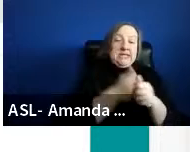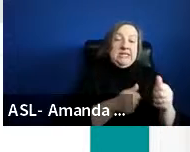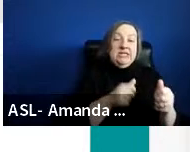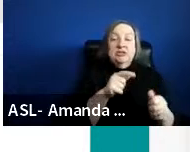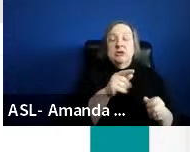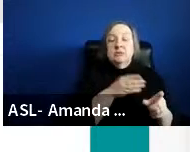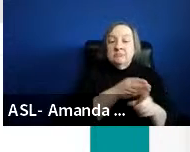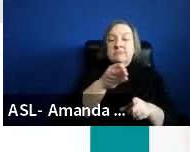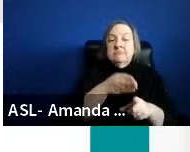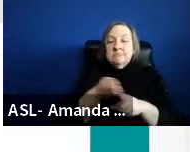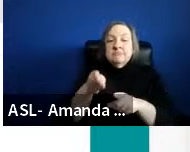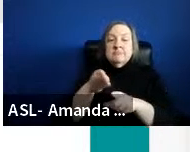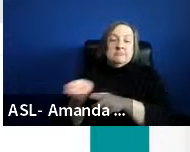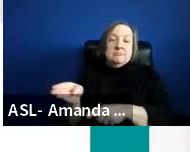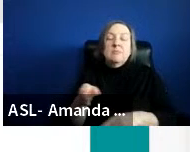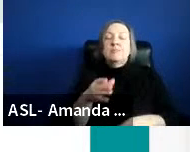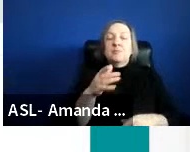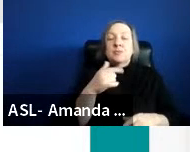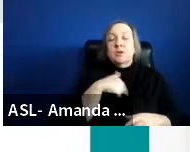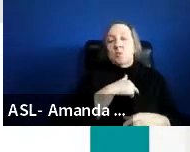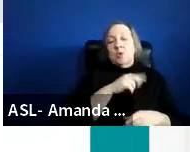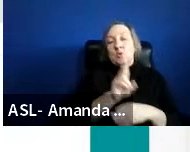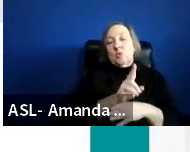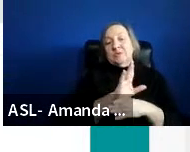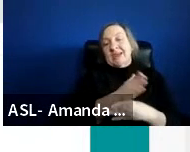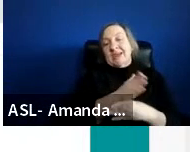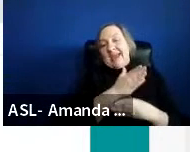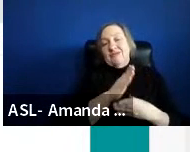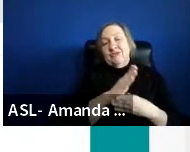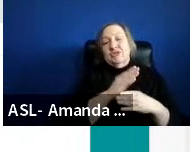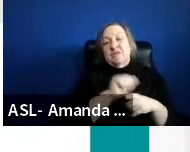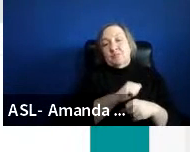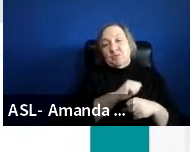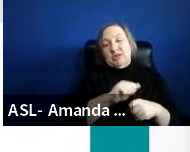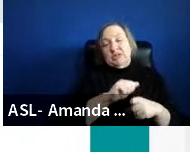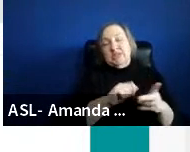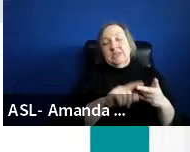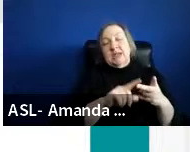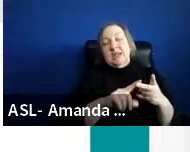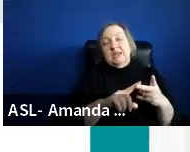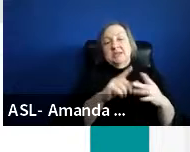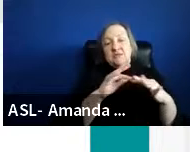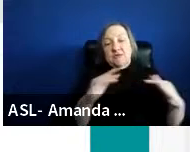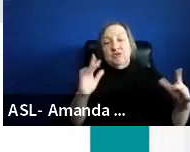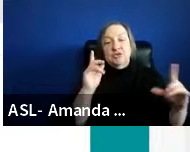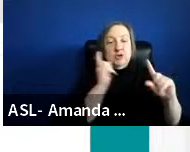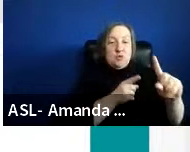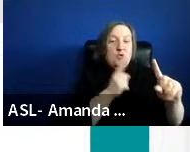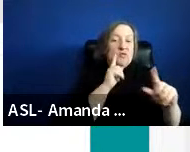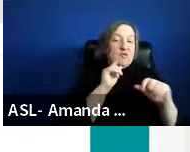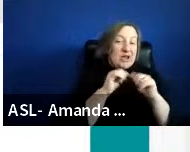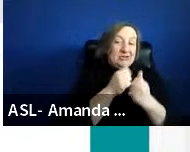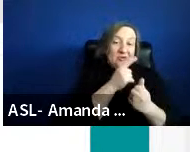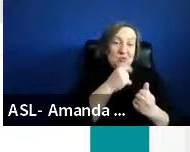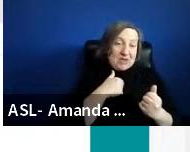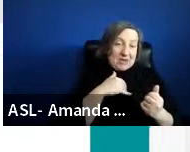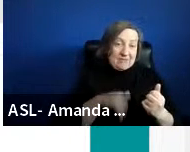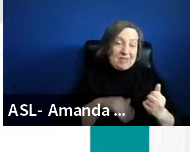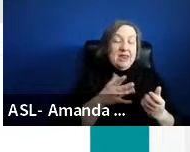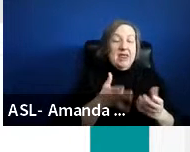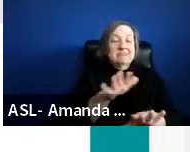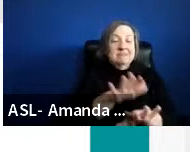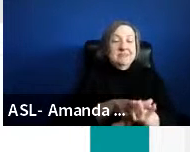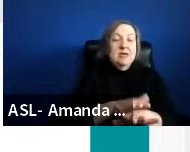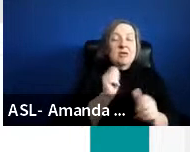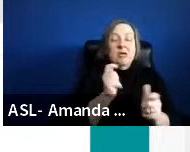And we also used the average of apprenticeship and diversity goals for those agencies who reported having them. And then we overlaid those onto